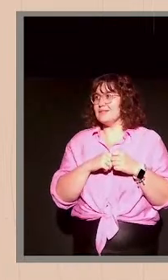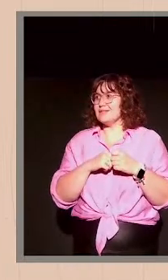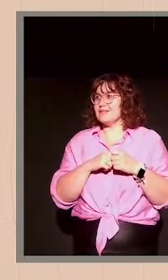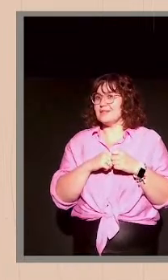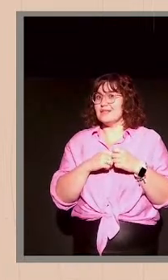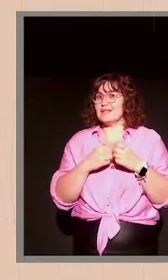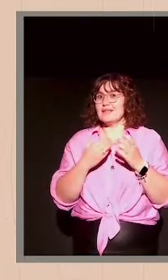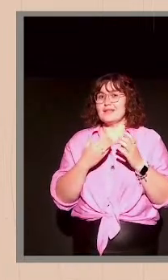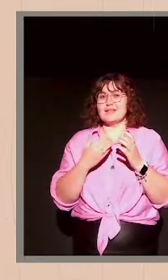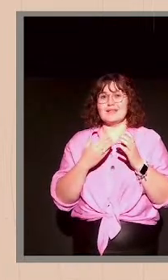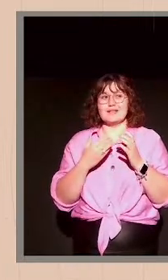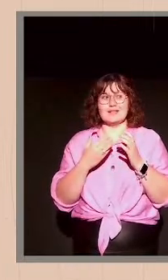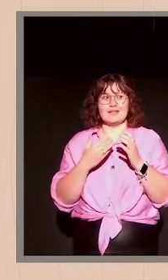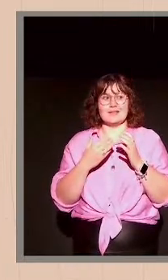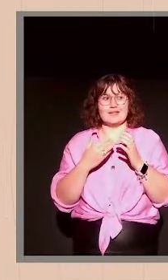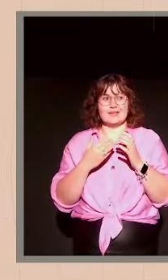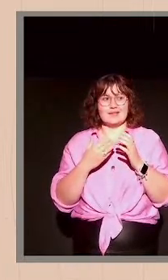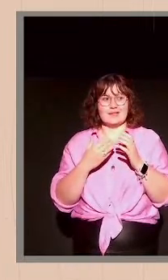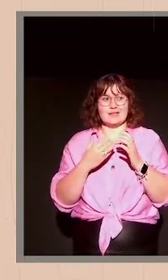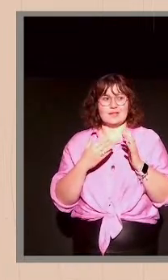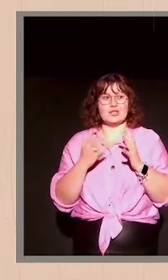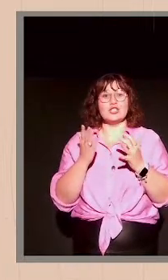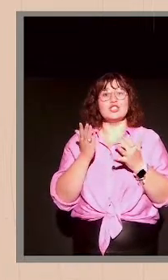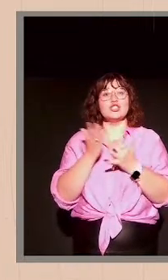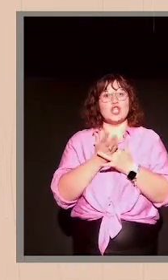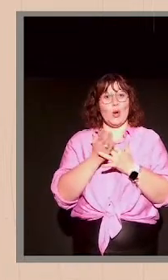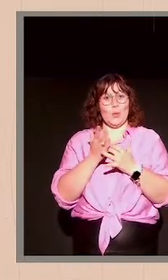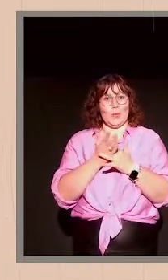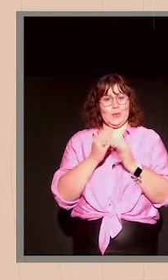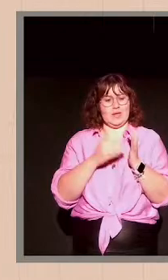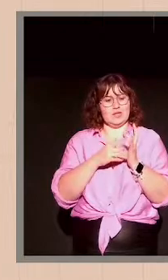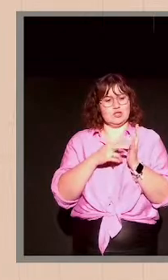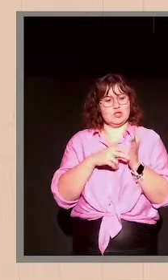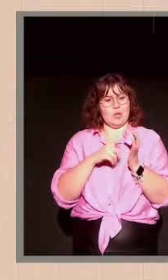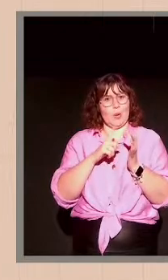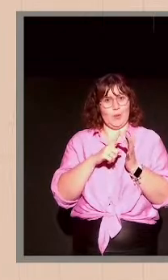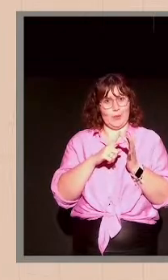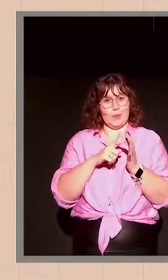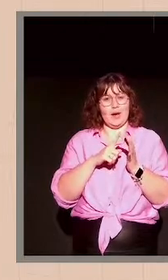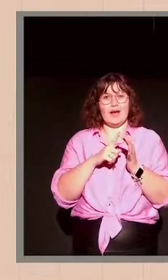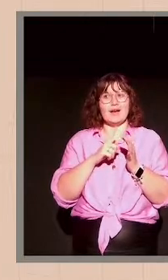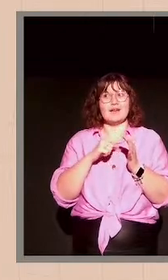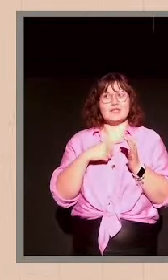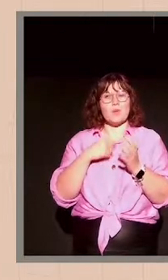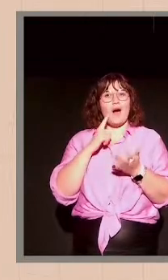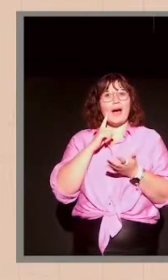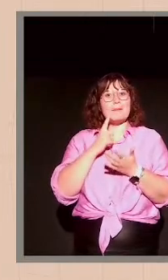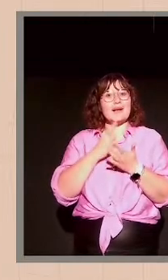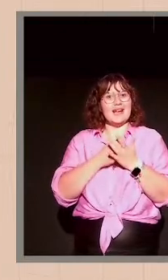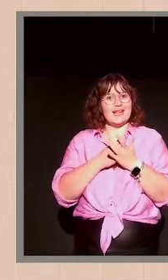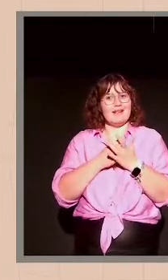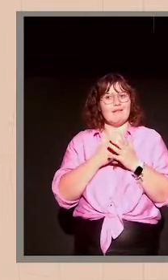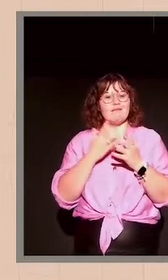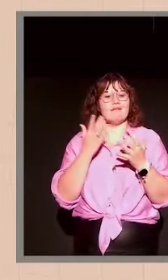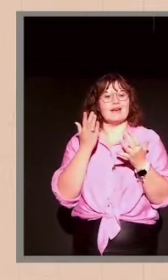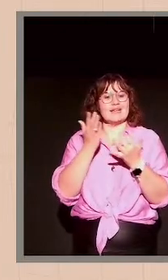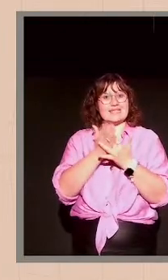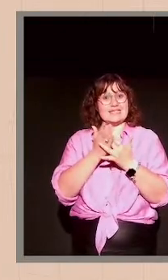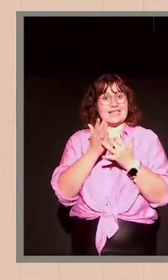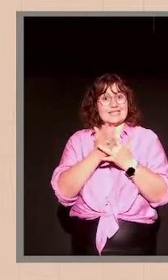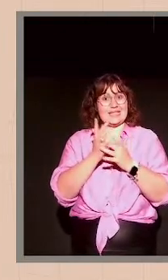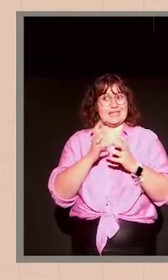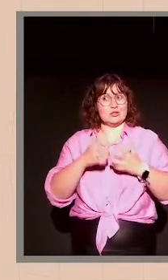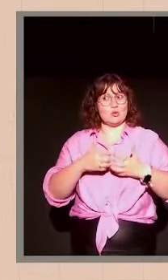zone, and perhaps I want to say that I believe that the accessible technology that I'm here